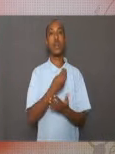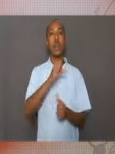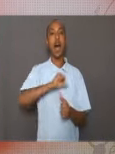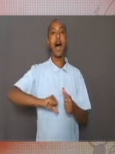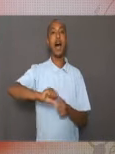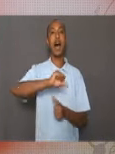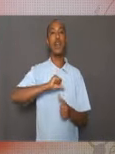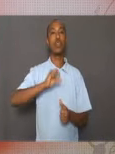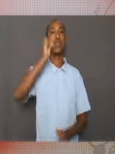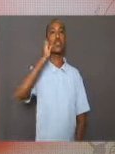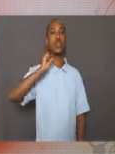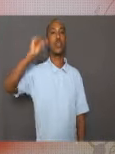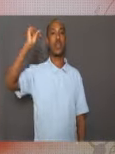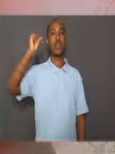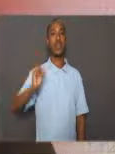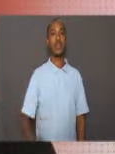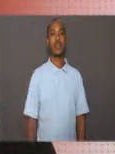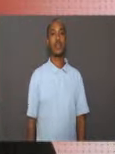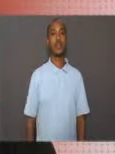atomic theory.